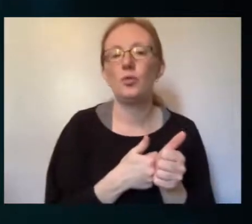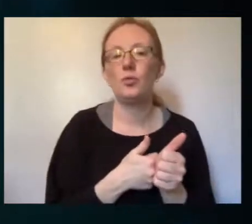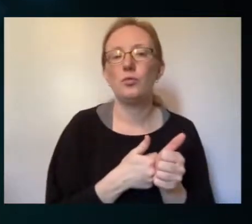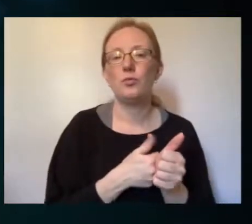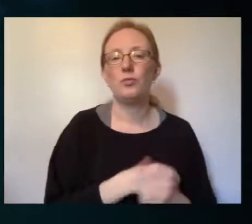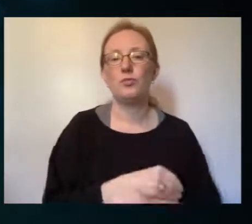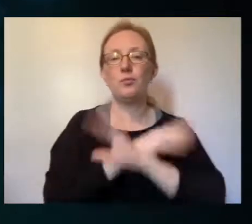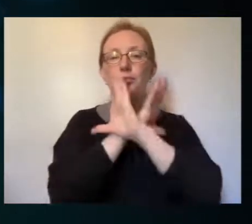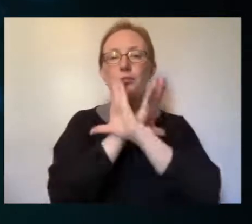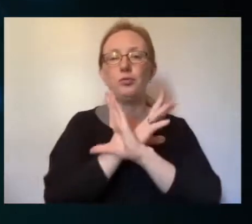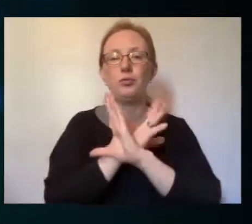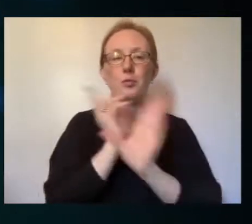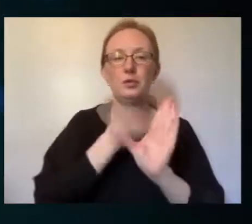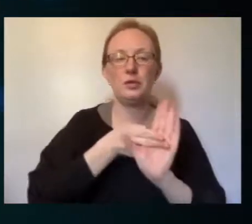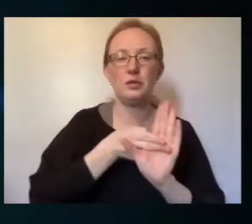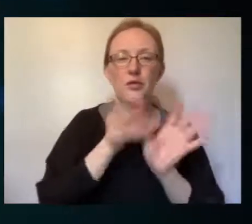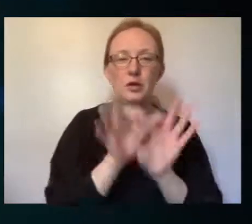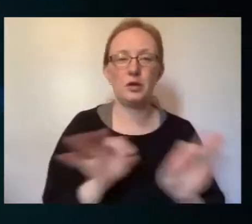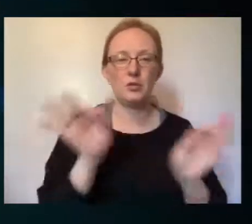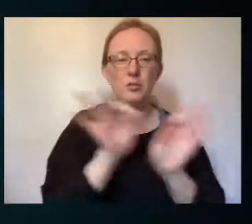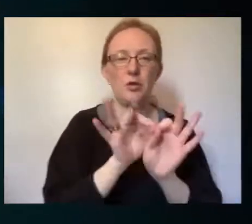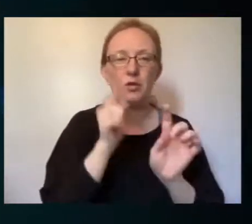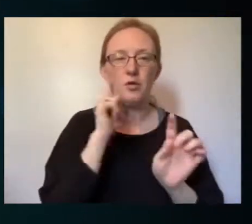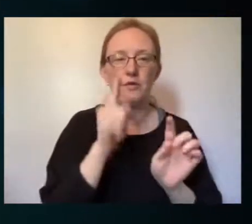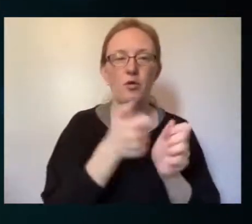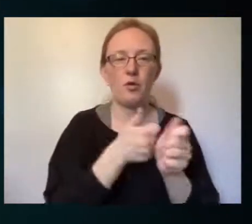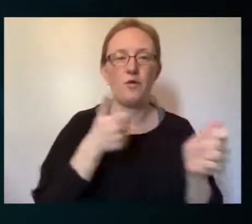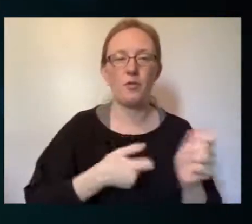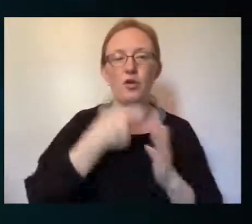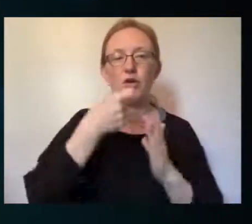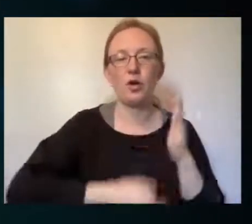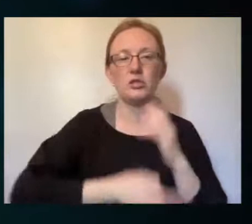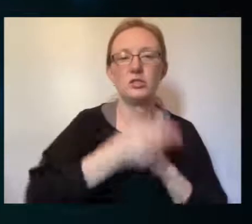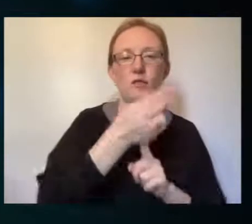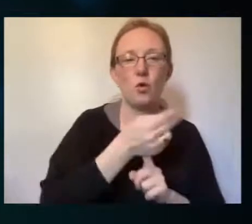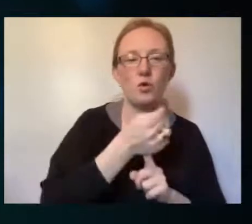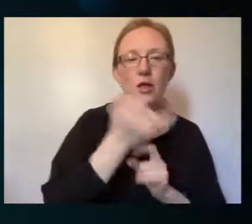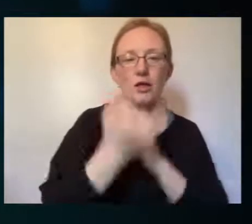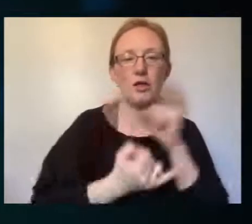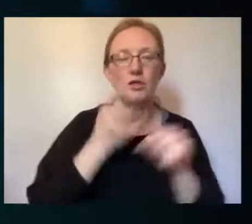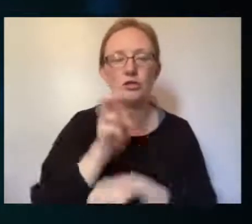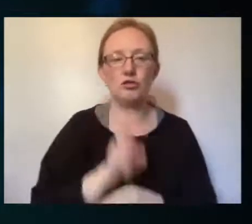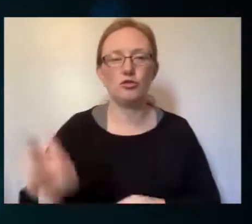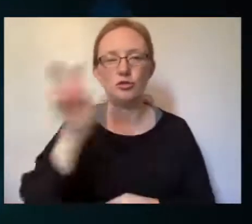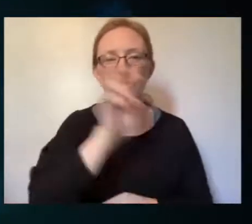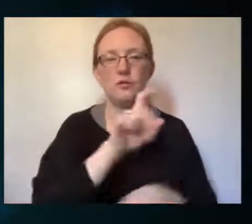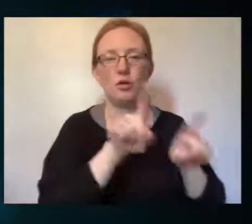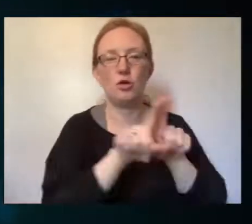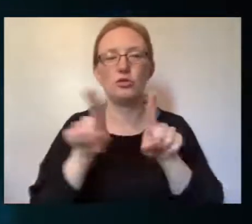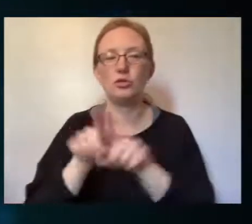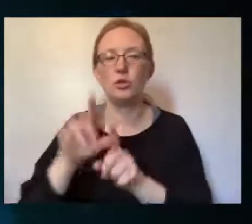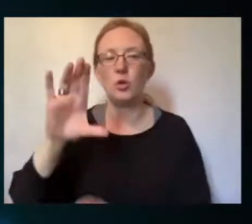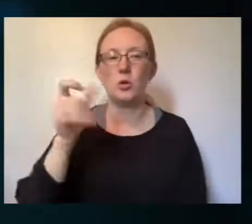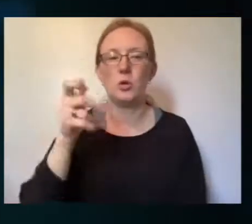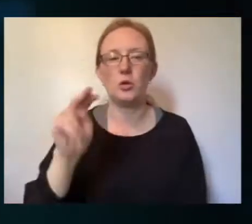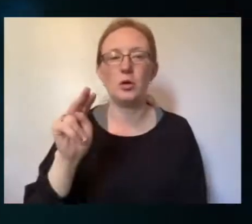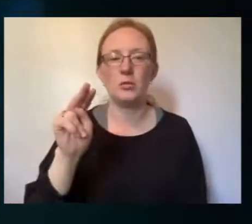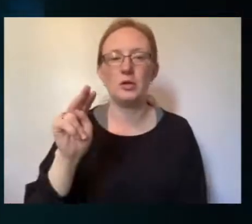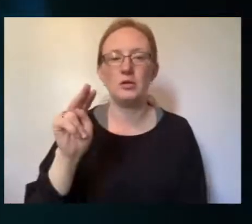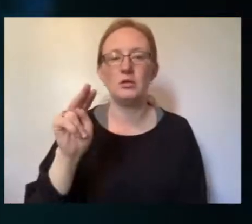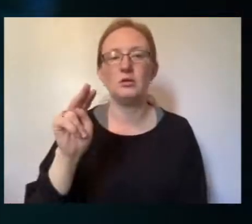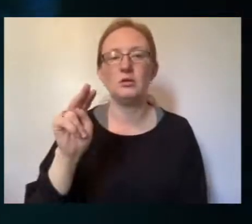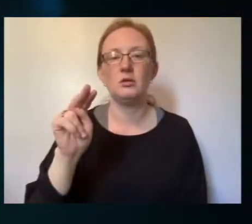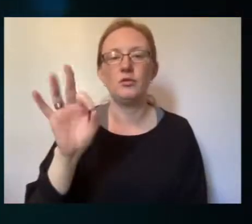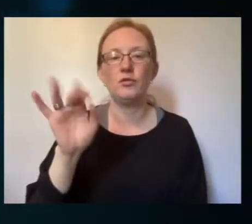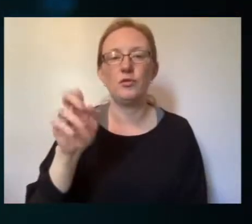remote participation is very important for people to avoid the costs of hotels and international travel, not to mention carbon footprint. Can we make